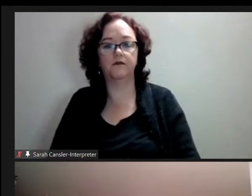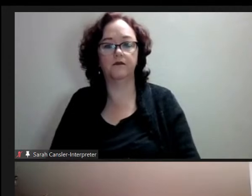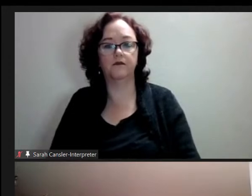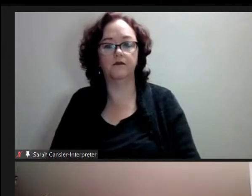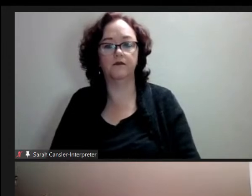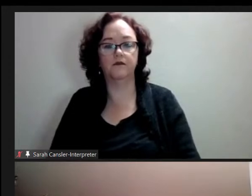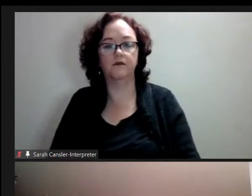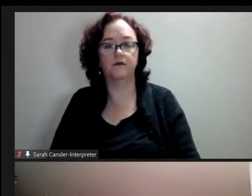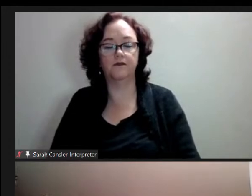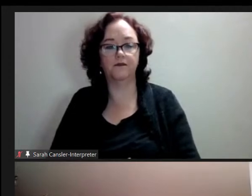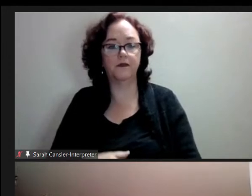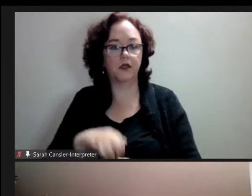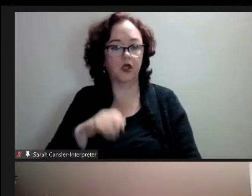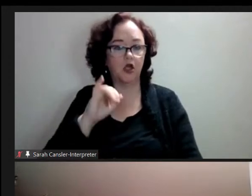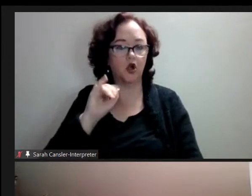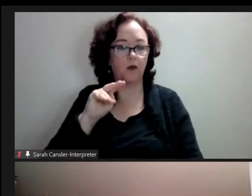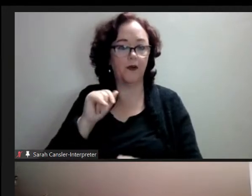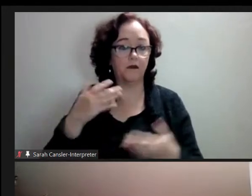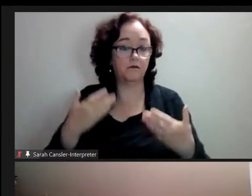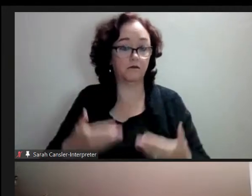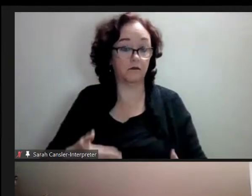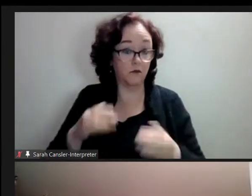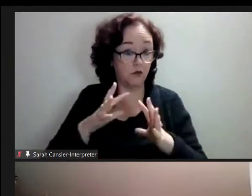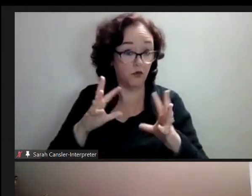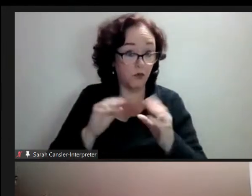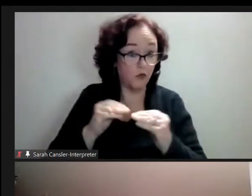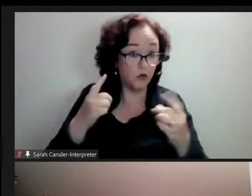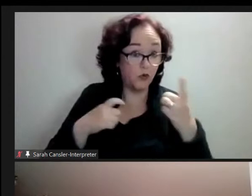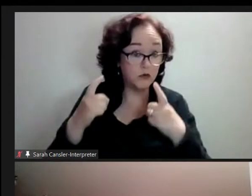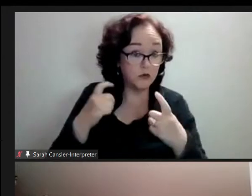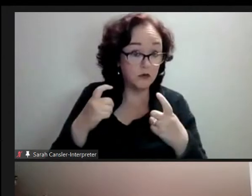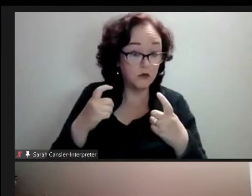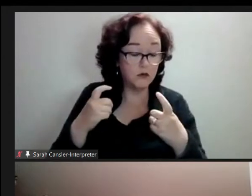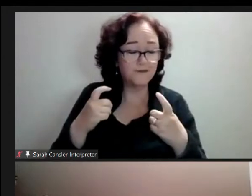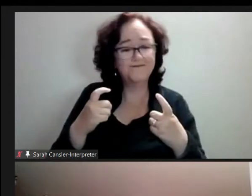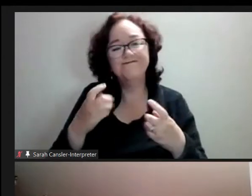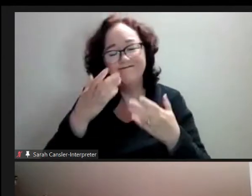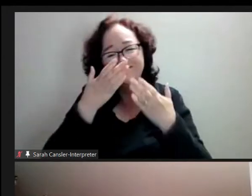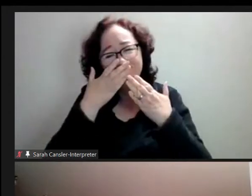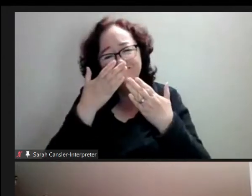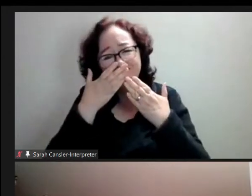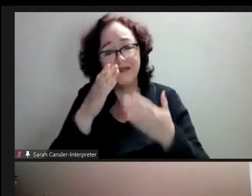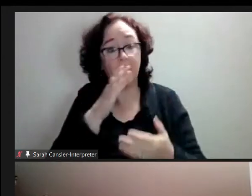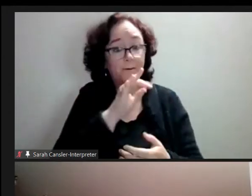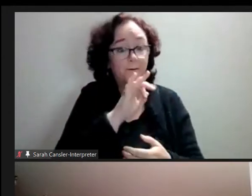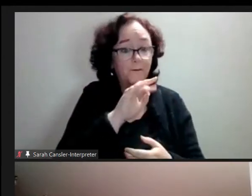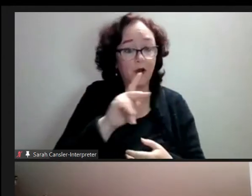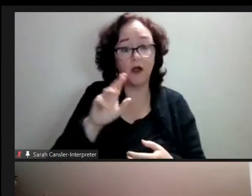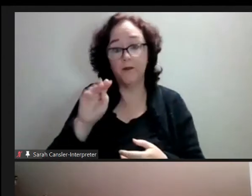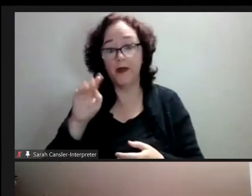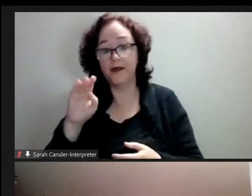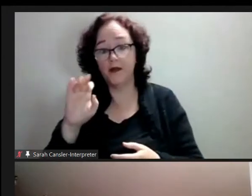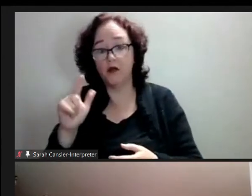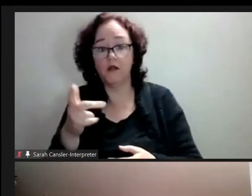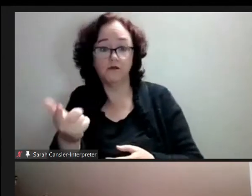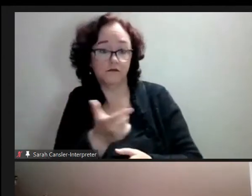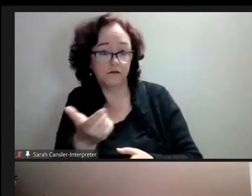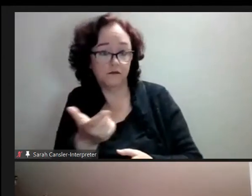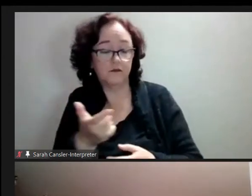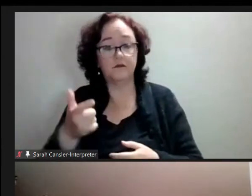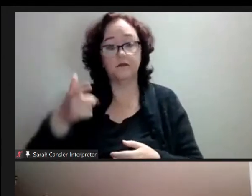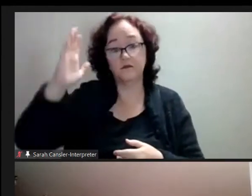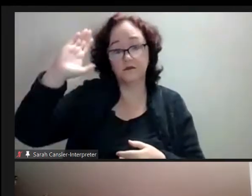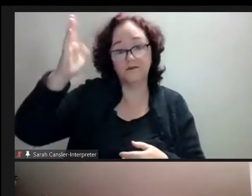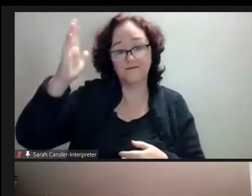This is Irma. If there are no more questions, thank you, Mark and Michael, for your presentations.